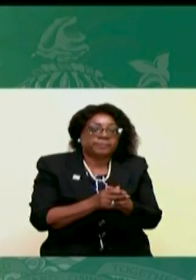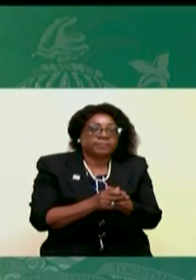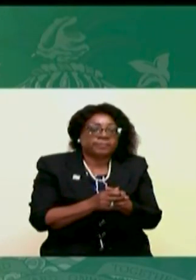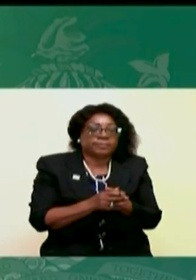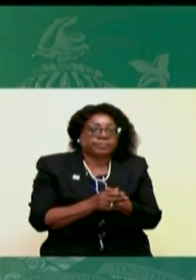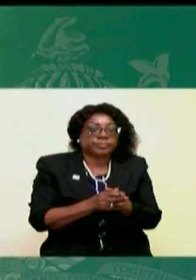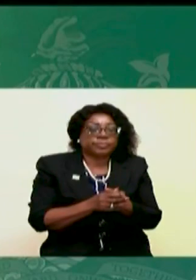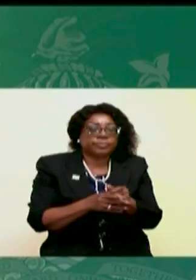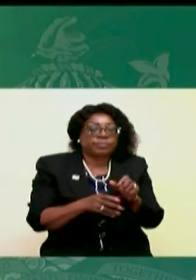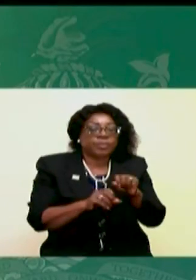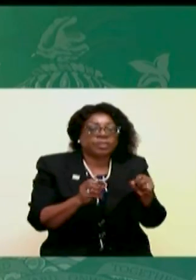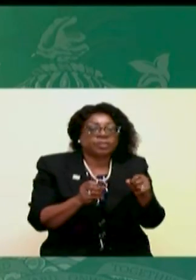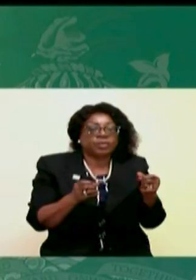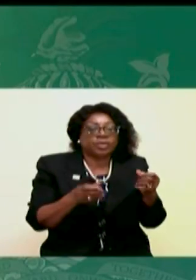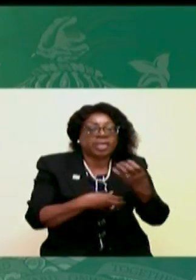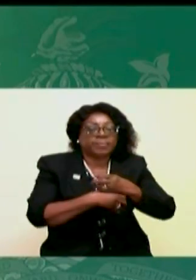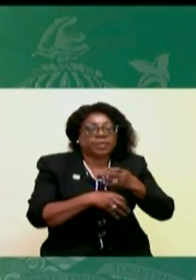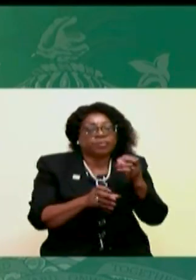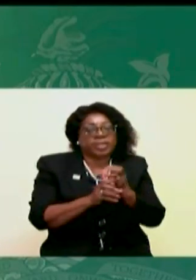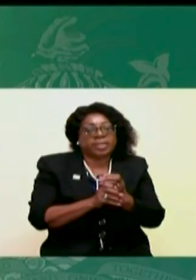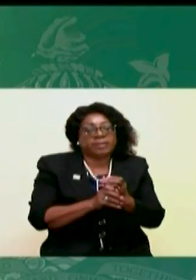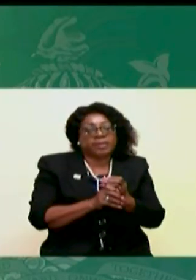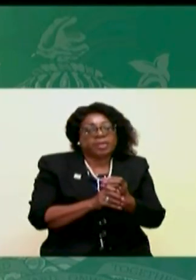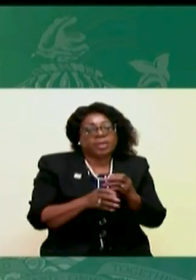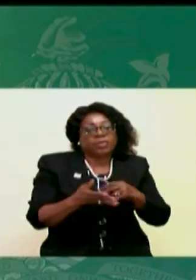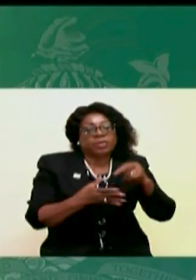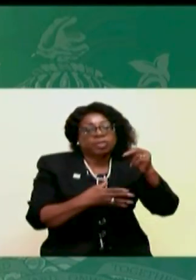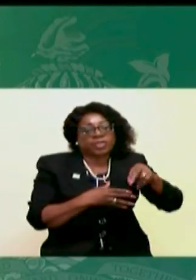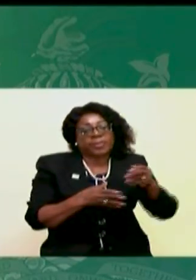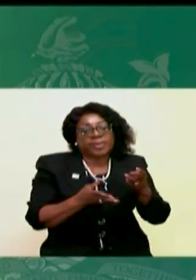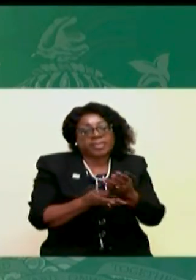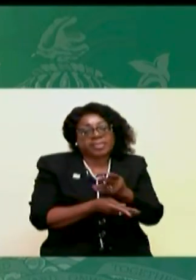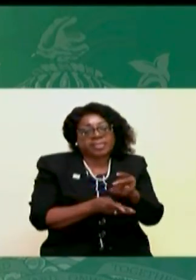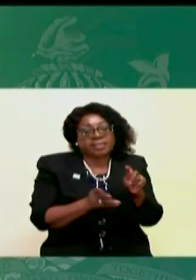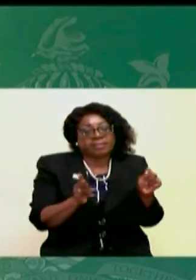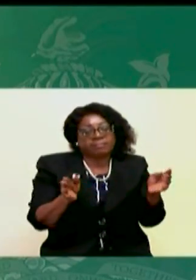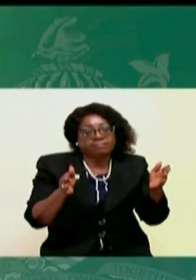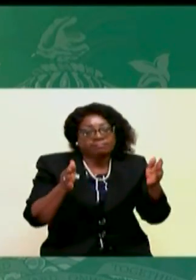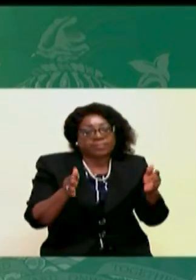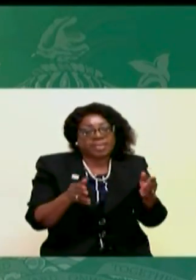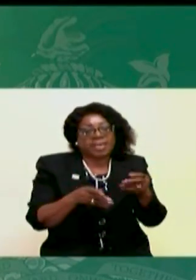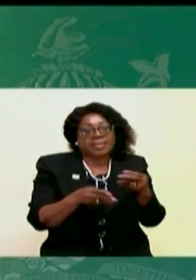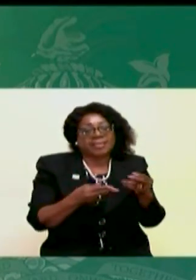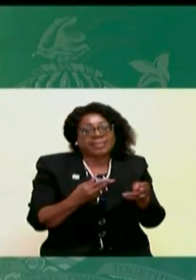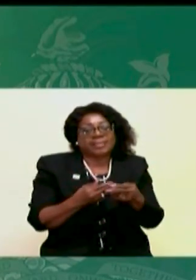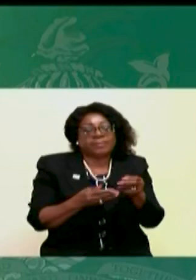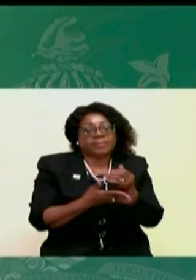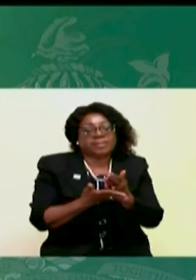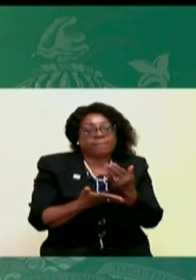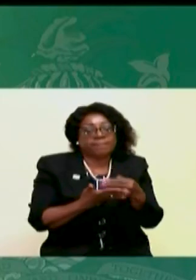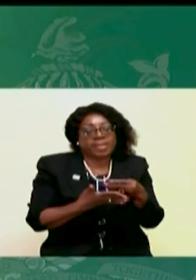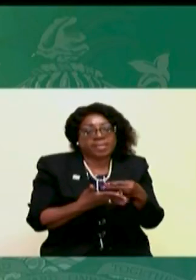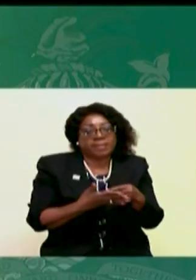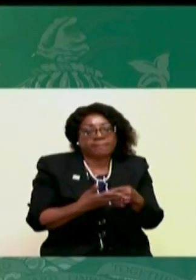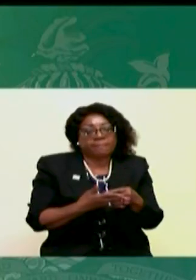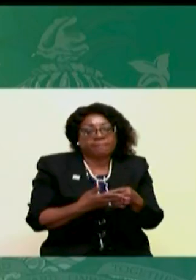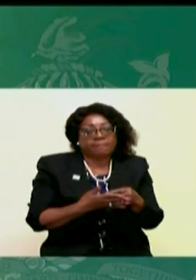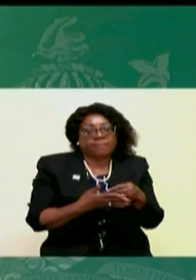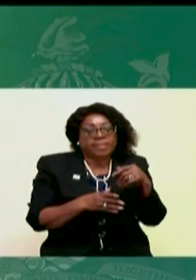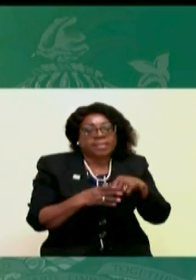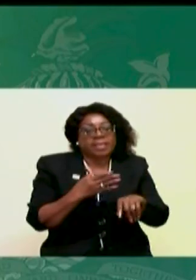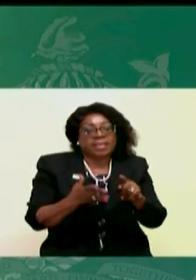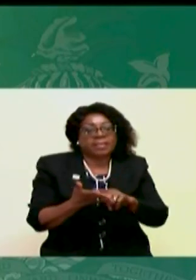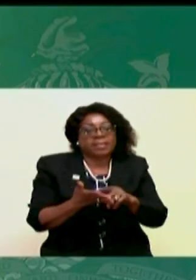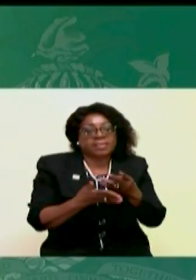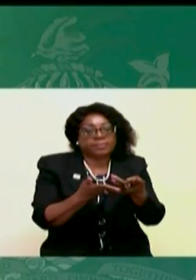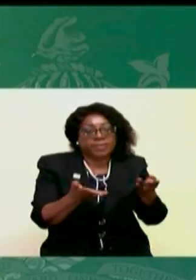So you gotta be creative. He said you should jump in the tin tub. You can save some money. Take some cowboys. That's what he said. In this place,